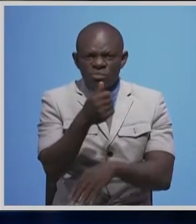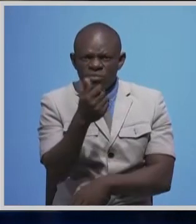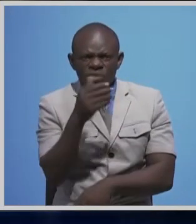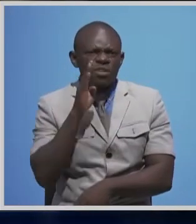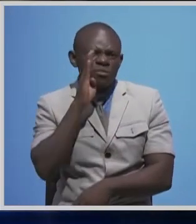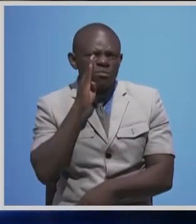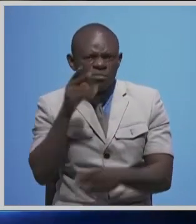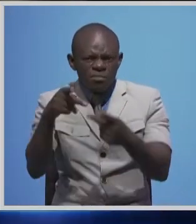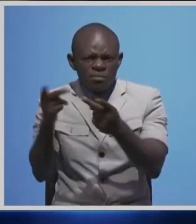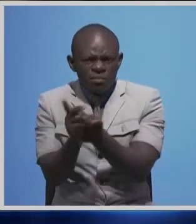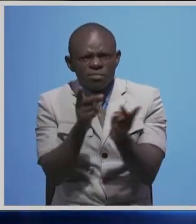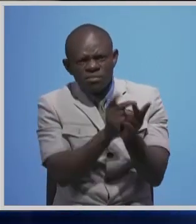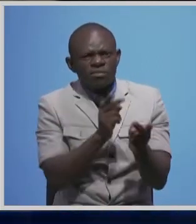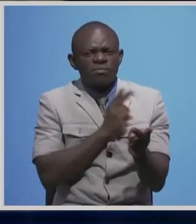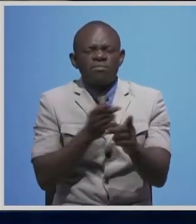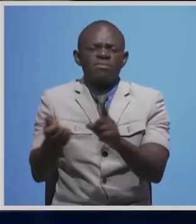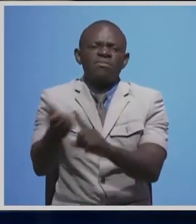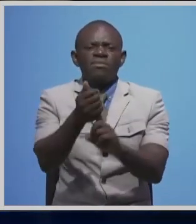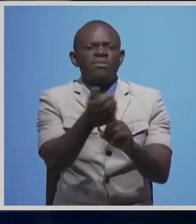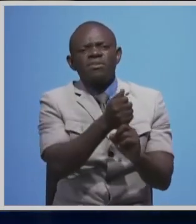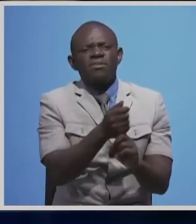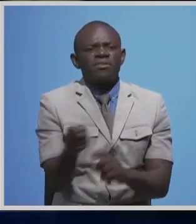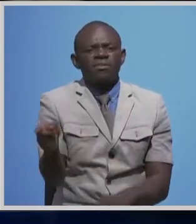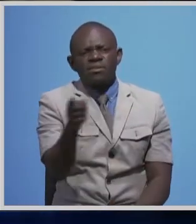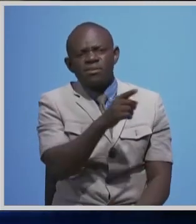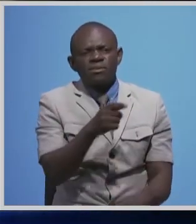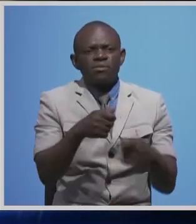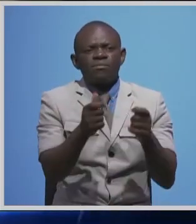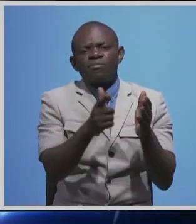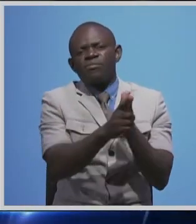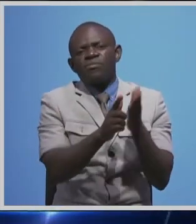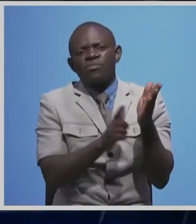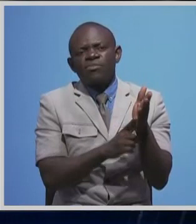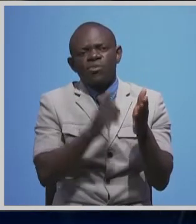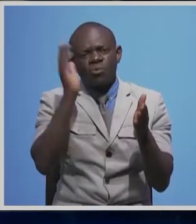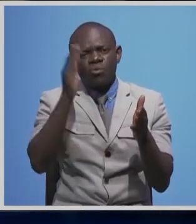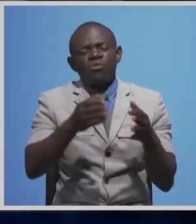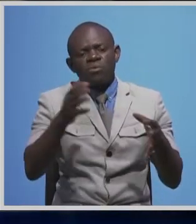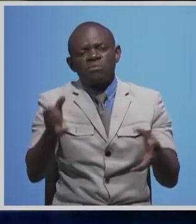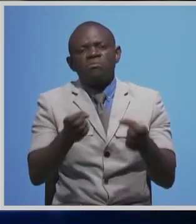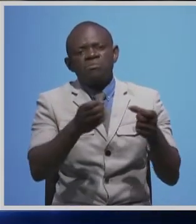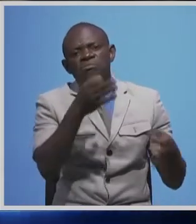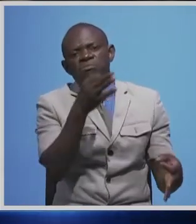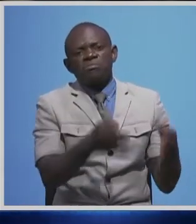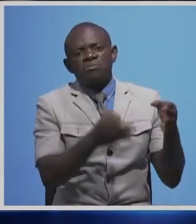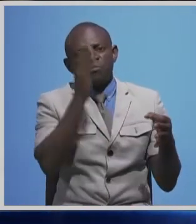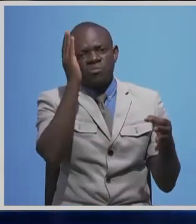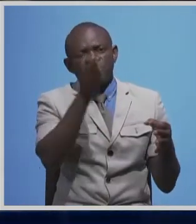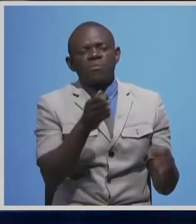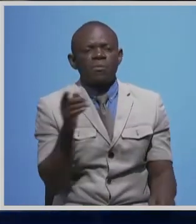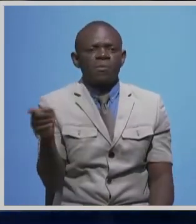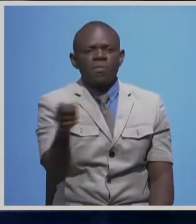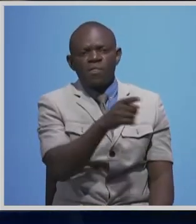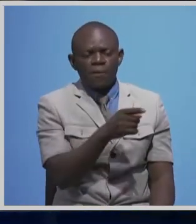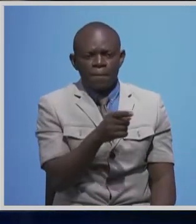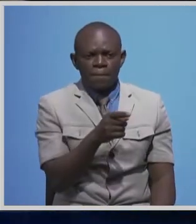and as we said, these will be prosecuted through the course of law. So we are not